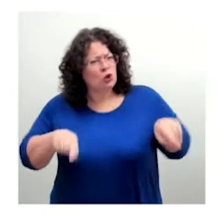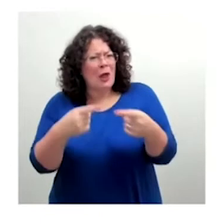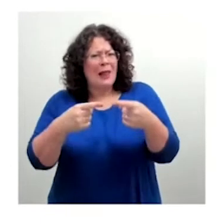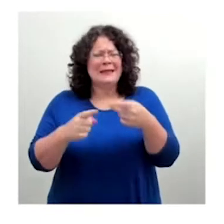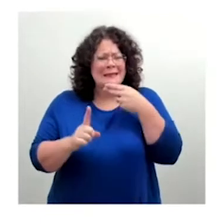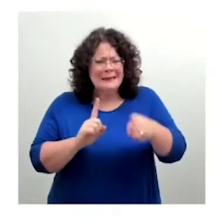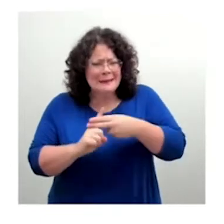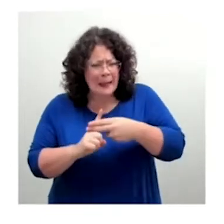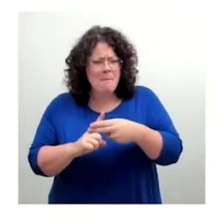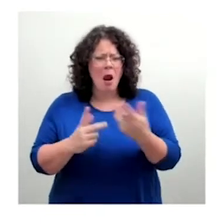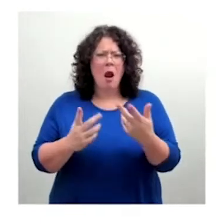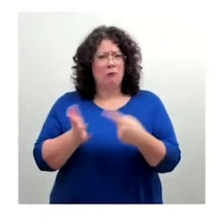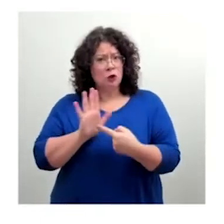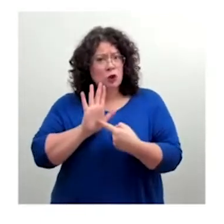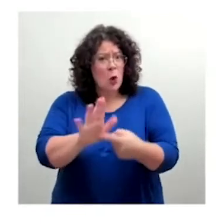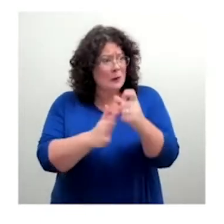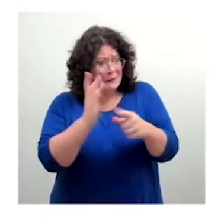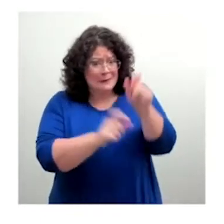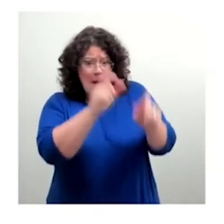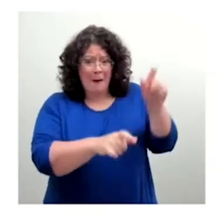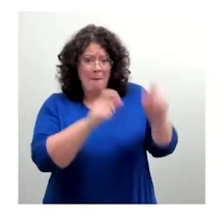So this is around making sure that